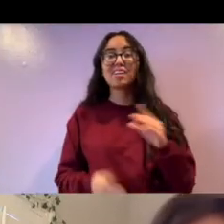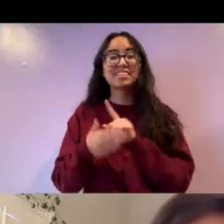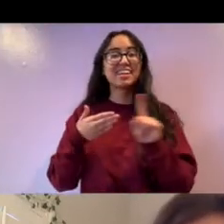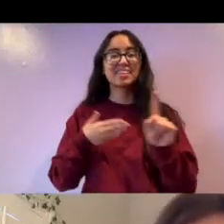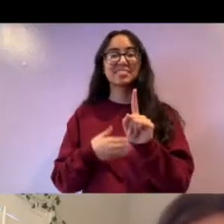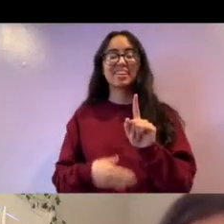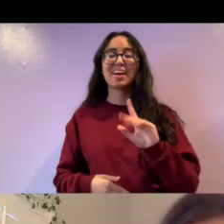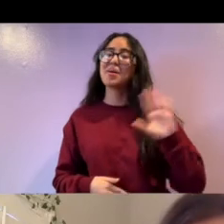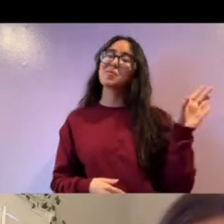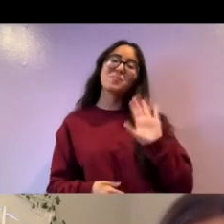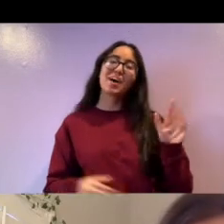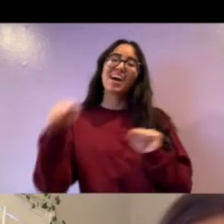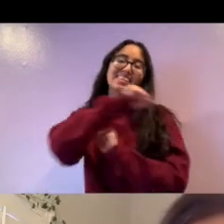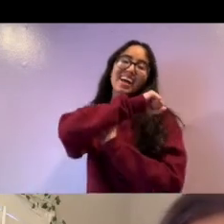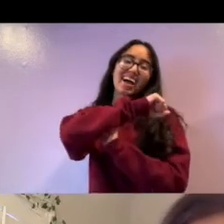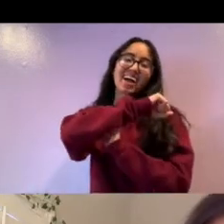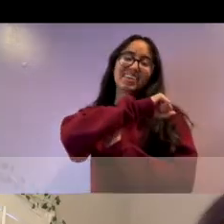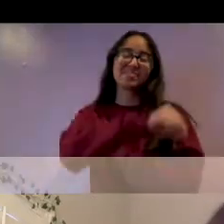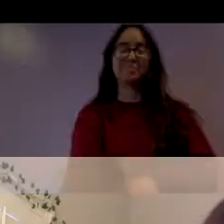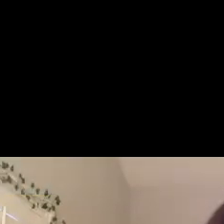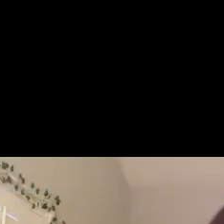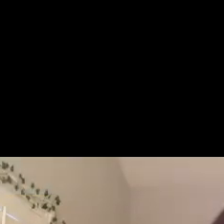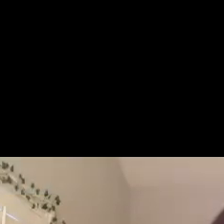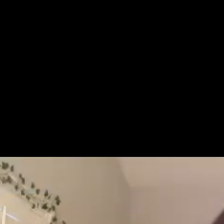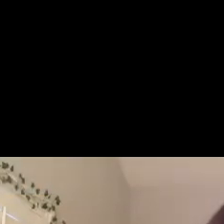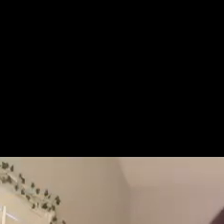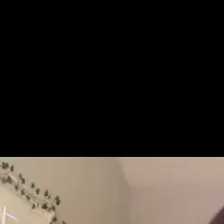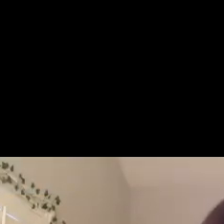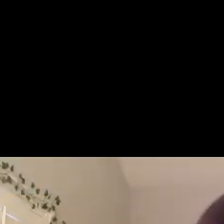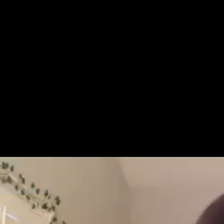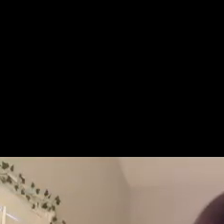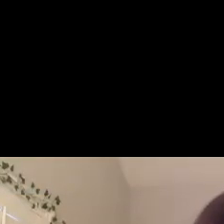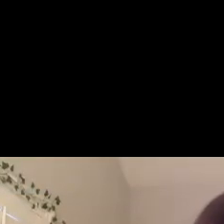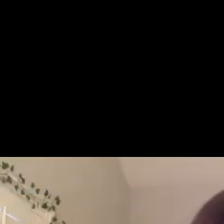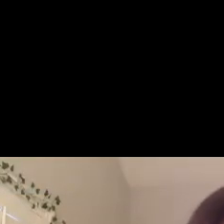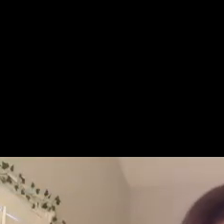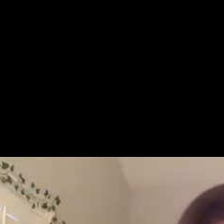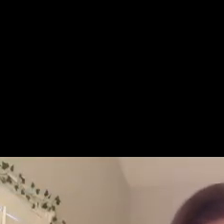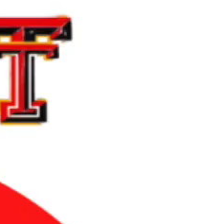weekend we'll see you next week bye you